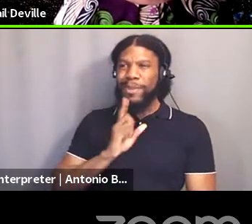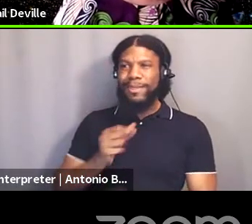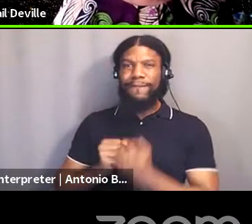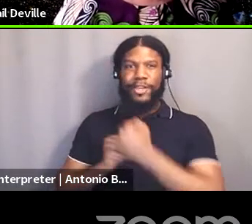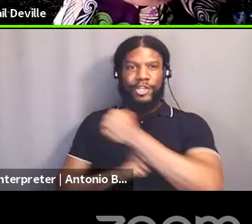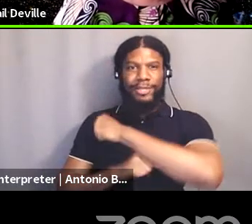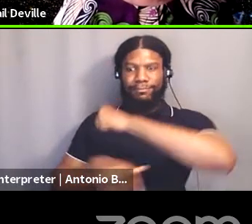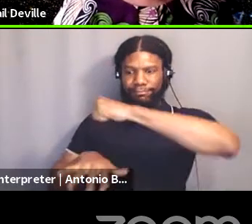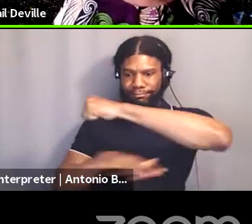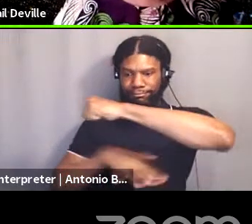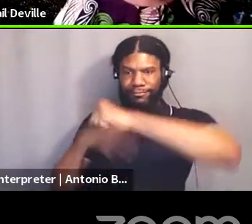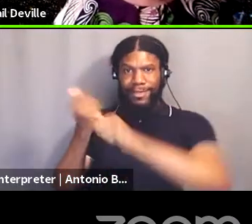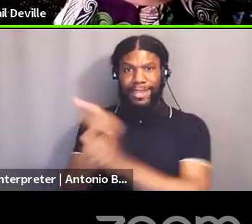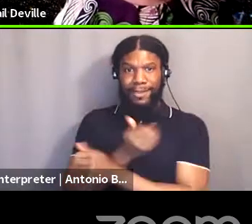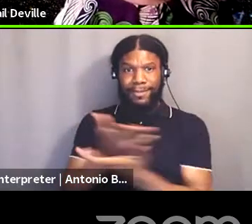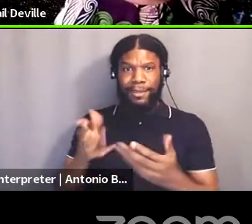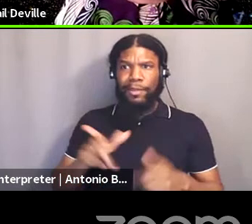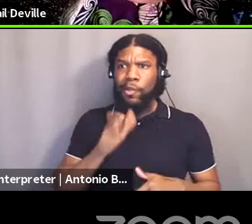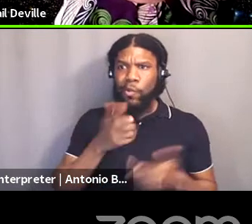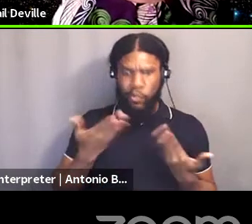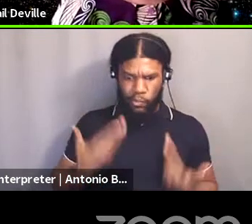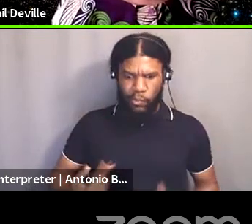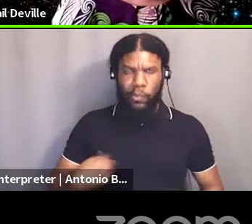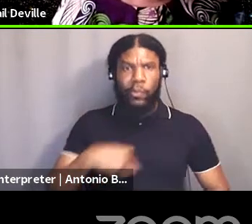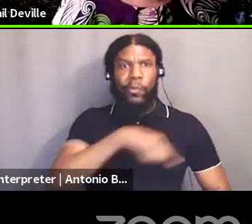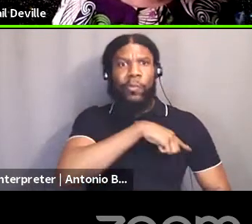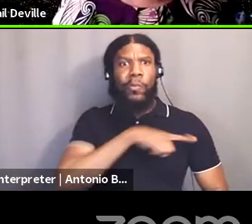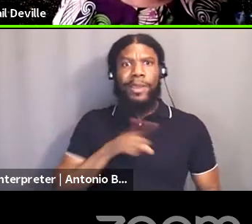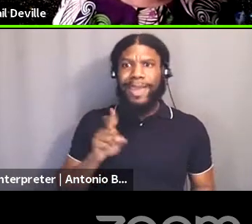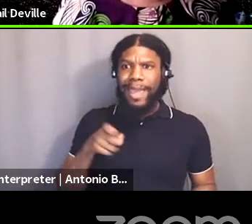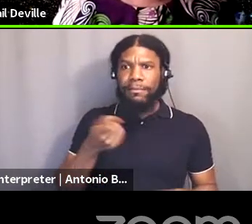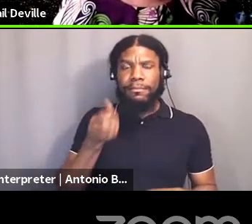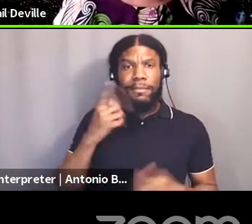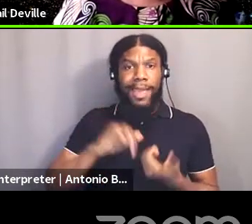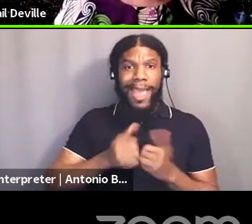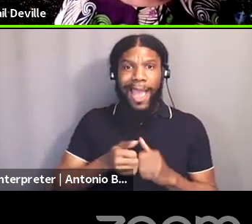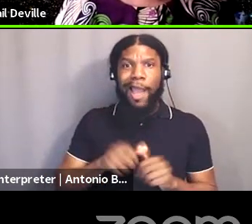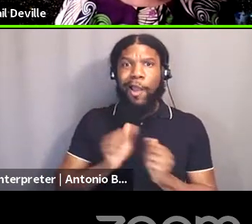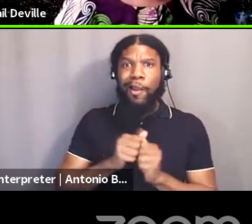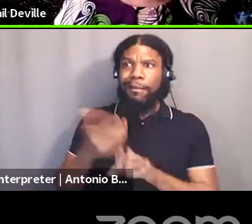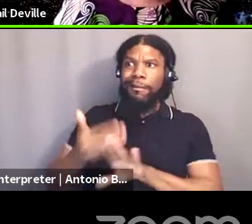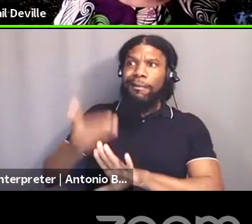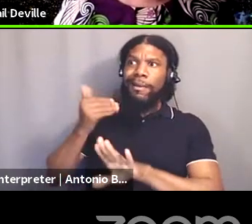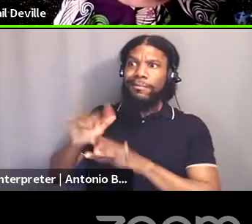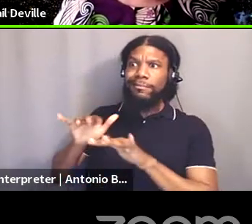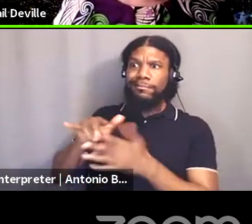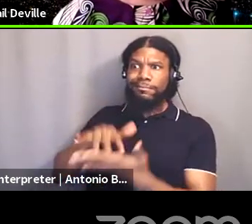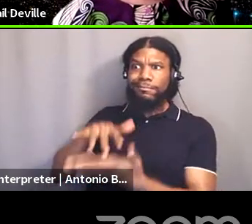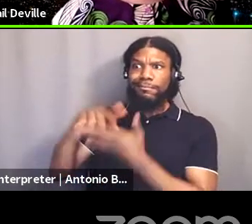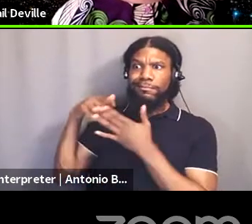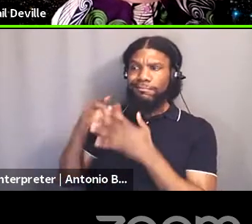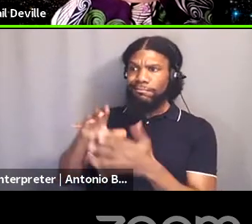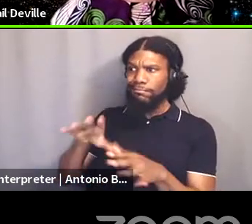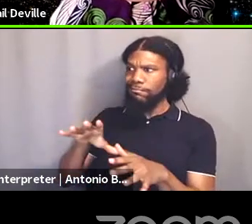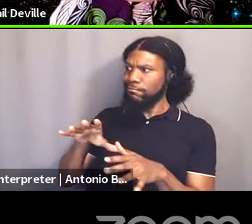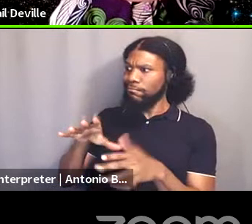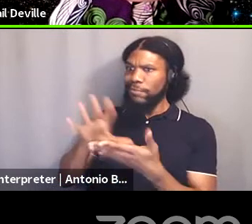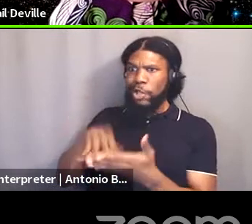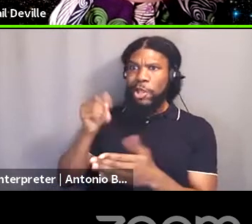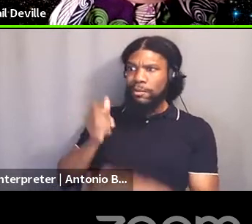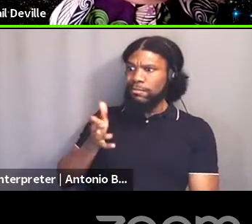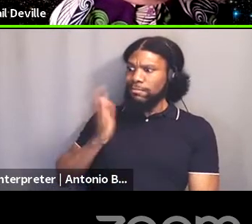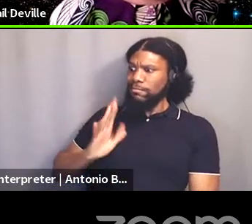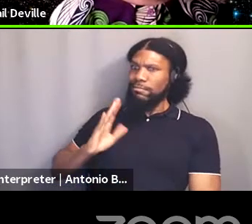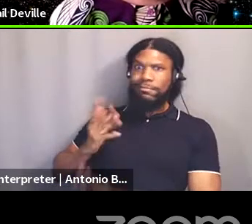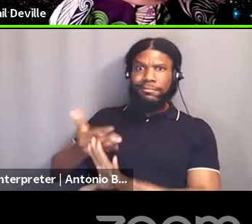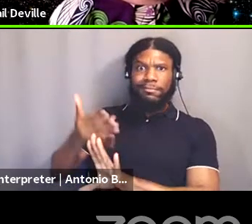we are without looking backwards. And then the kind of fabricated lies and mythologies that have been presented to us. And we know